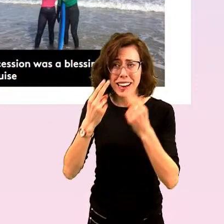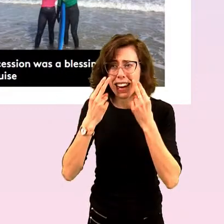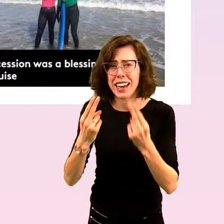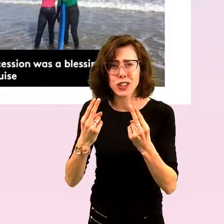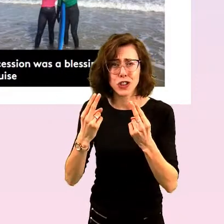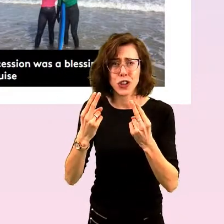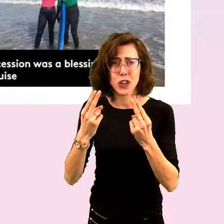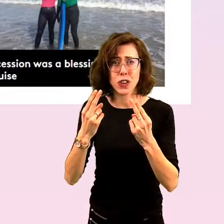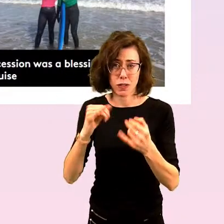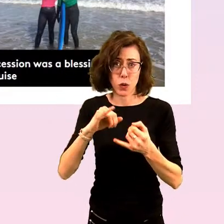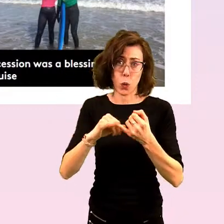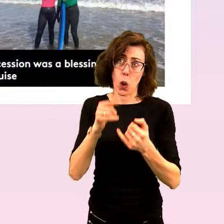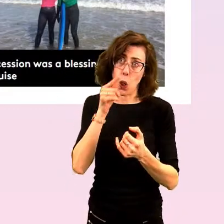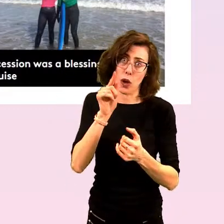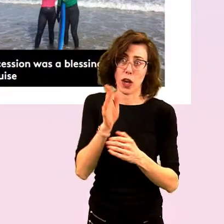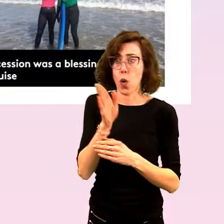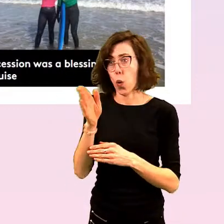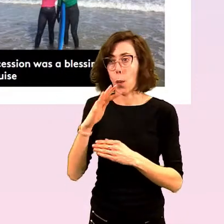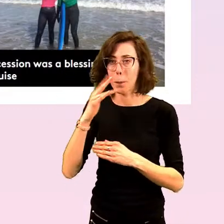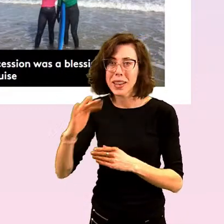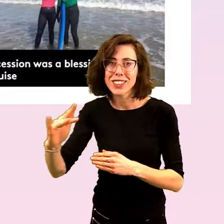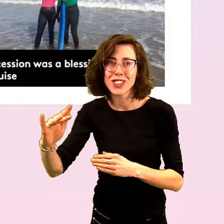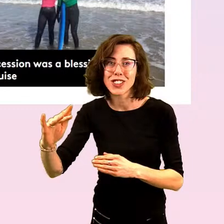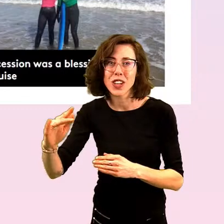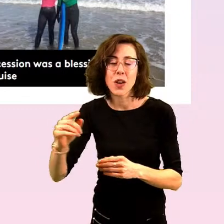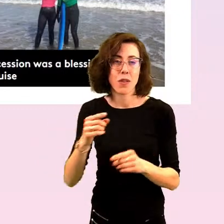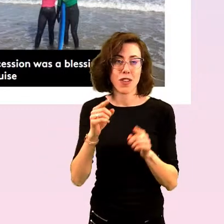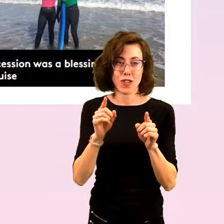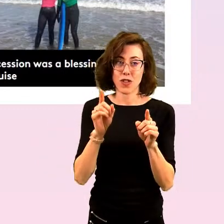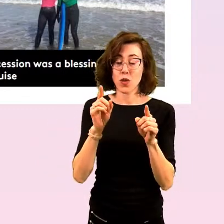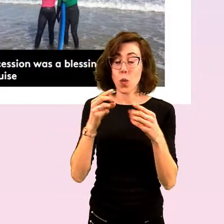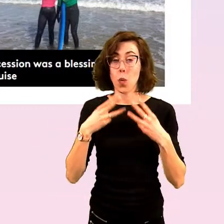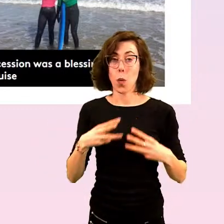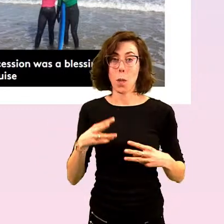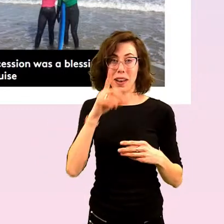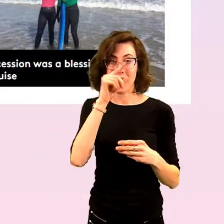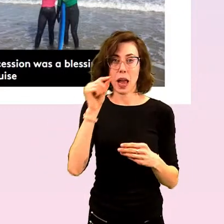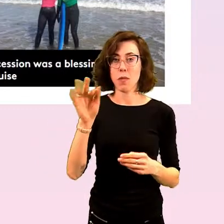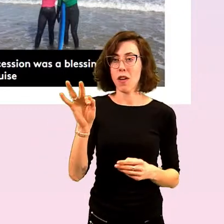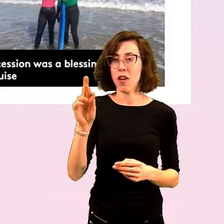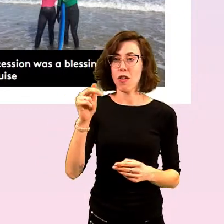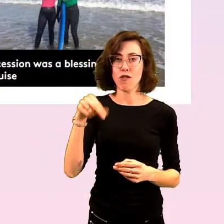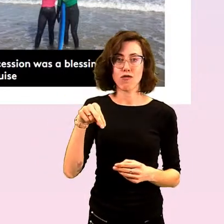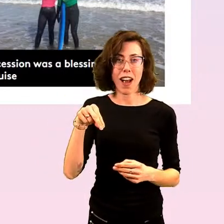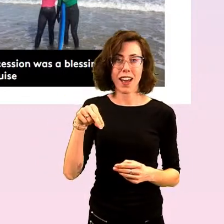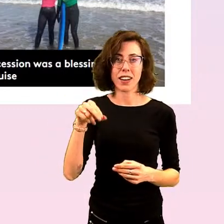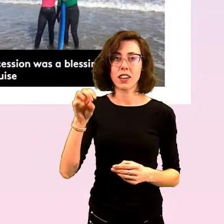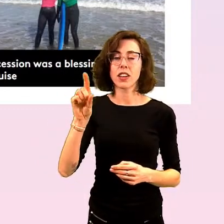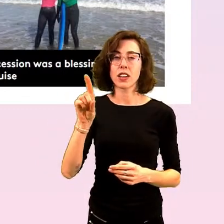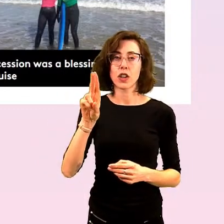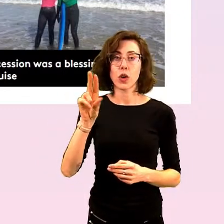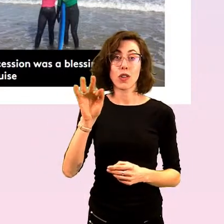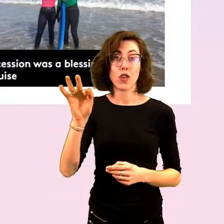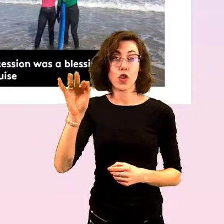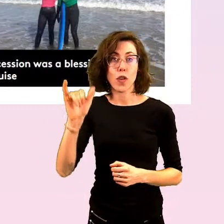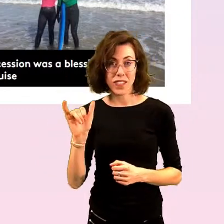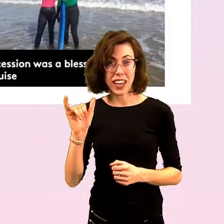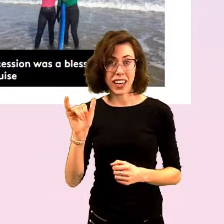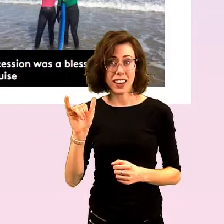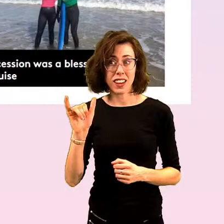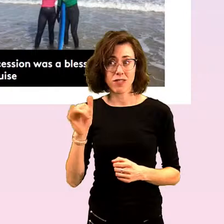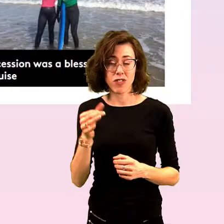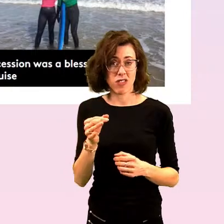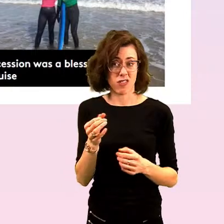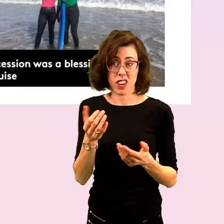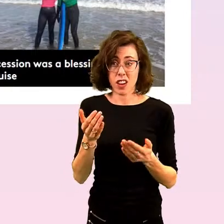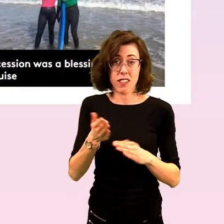beach. But this is a story about a lady called Fran Duffy, and how she actually left her career due